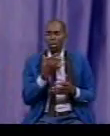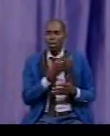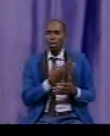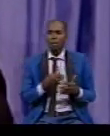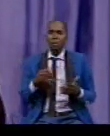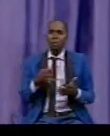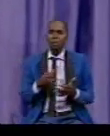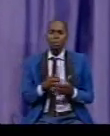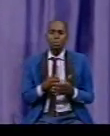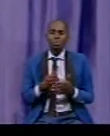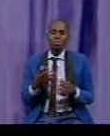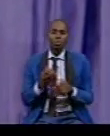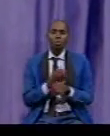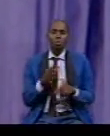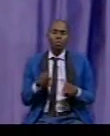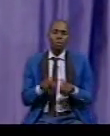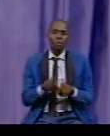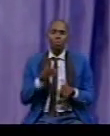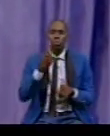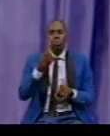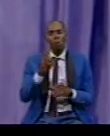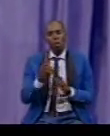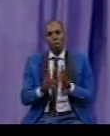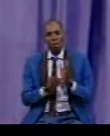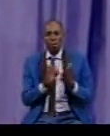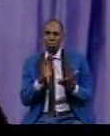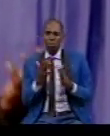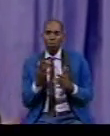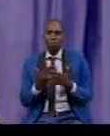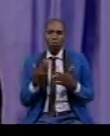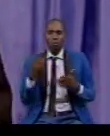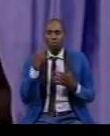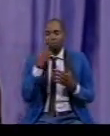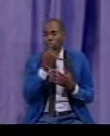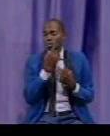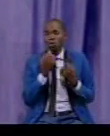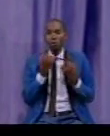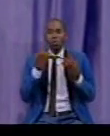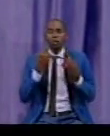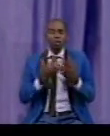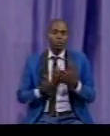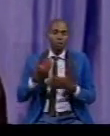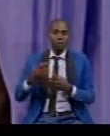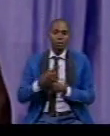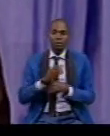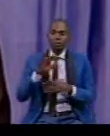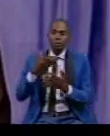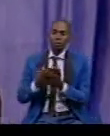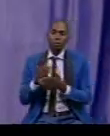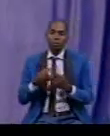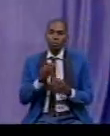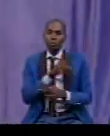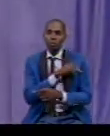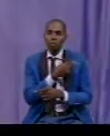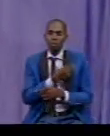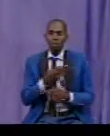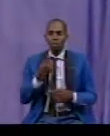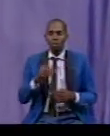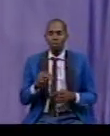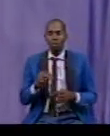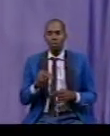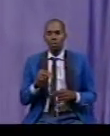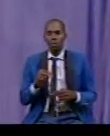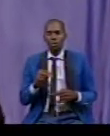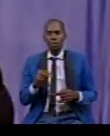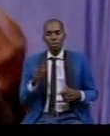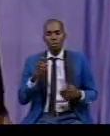do anything, have compassion on us and help us. It